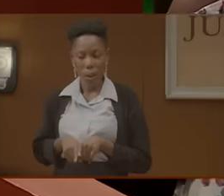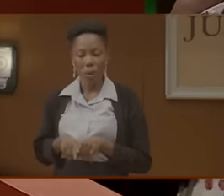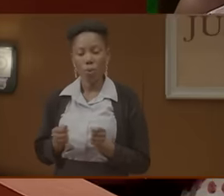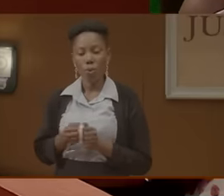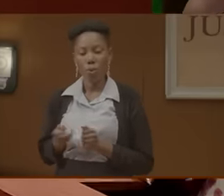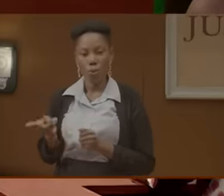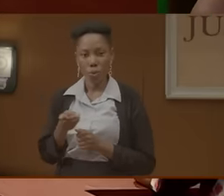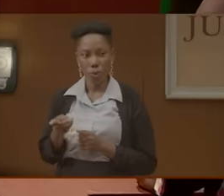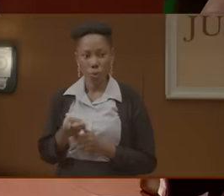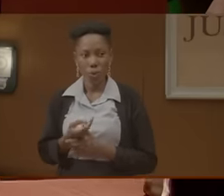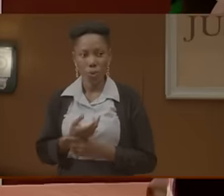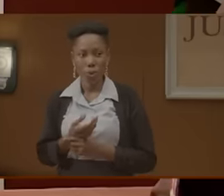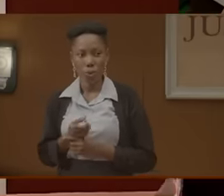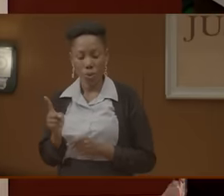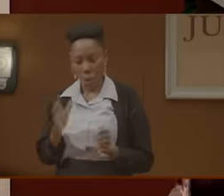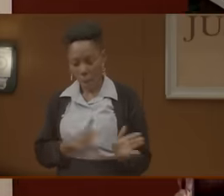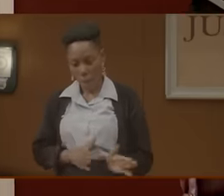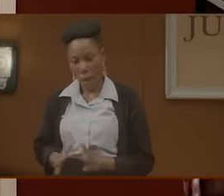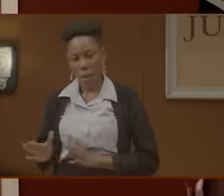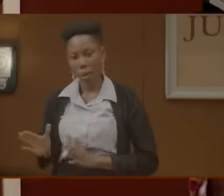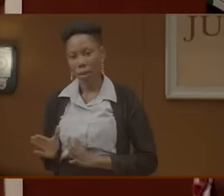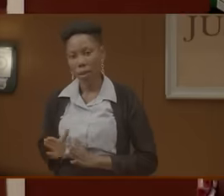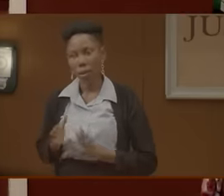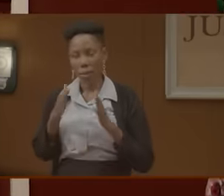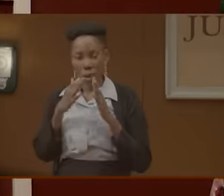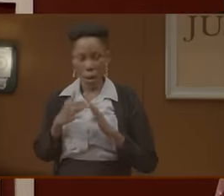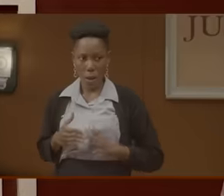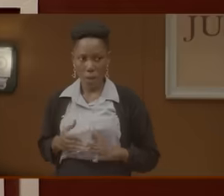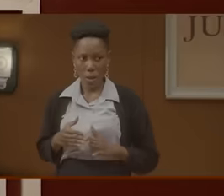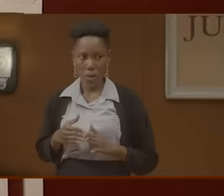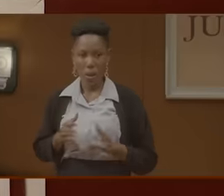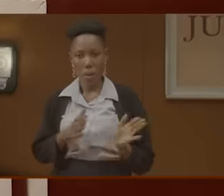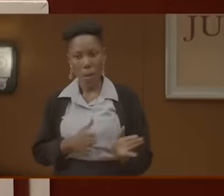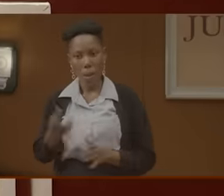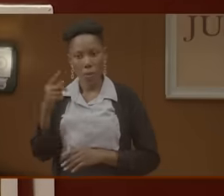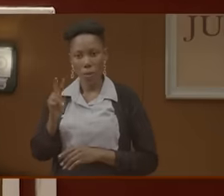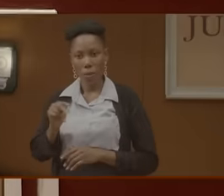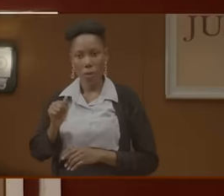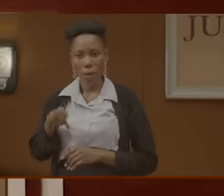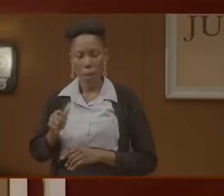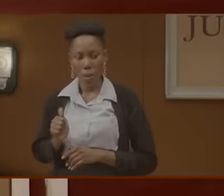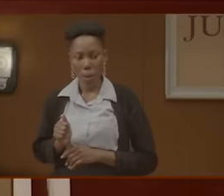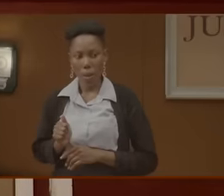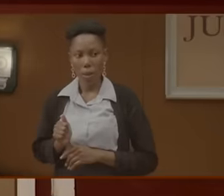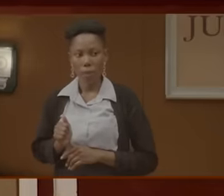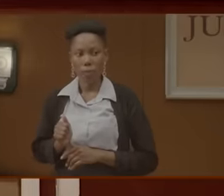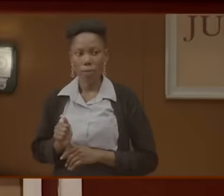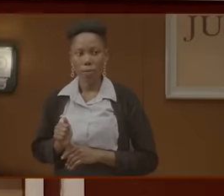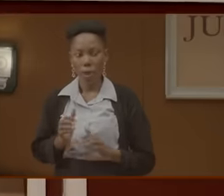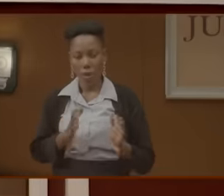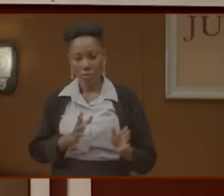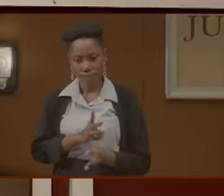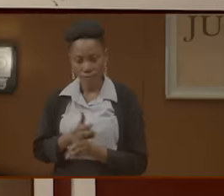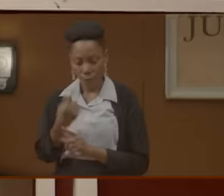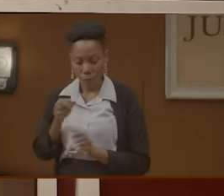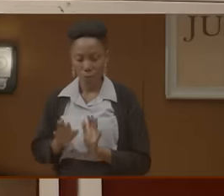between you, to work out the accommodation. No problem. Work out the NEPA bill. Take care of your